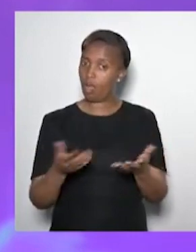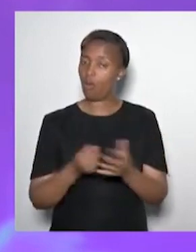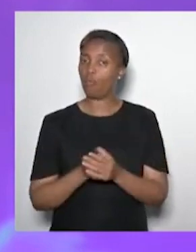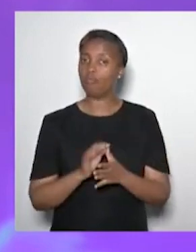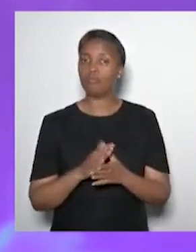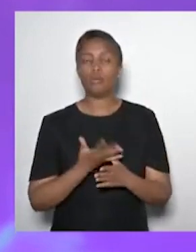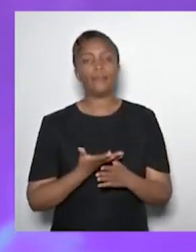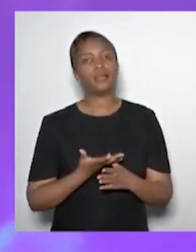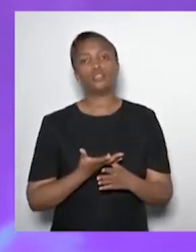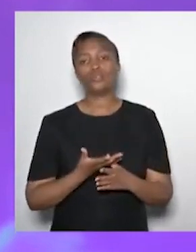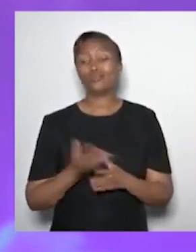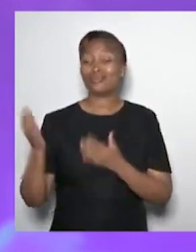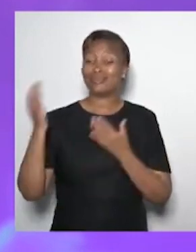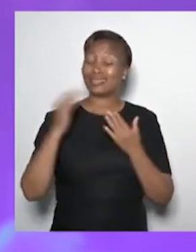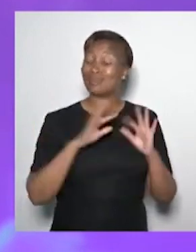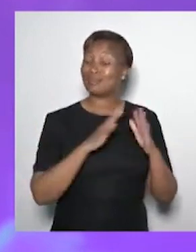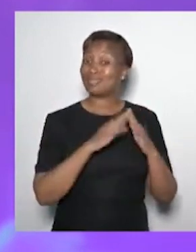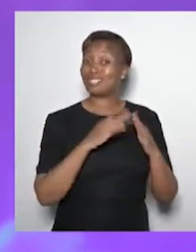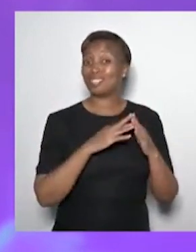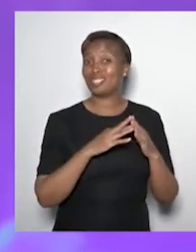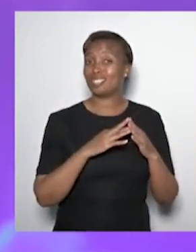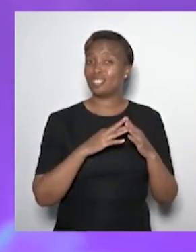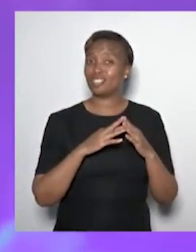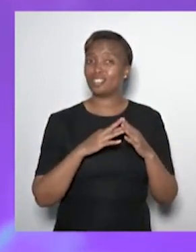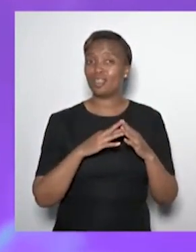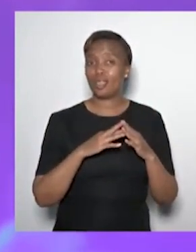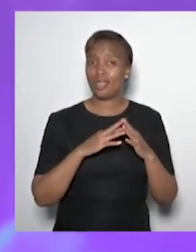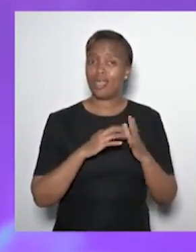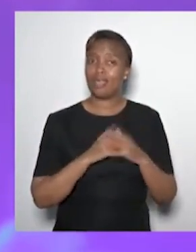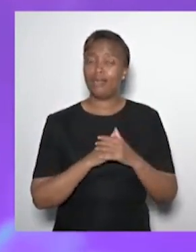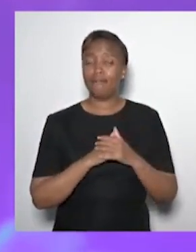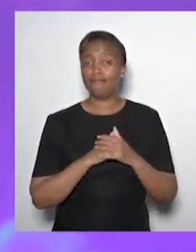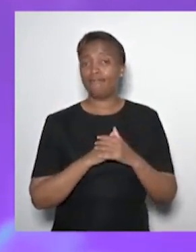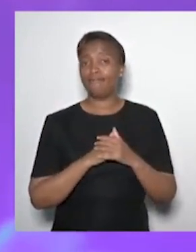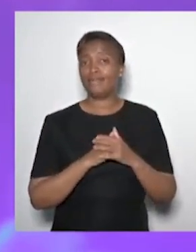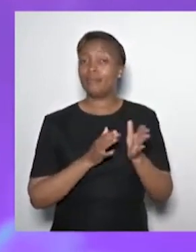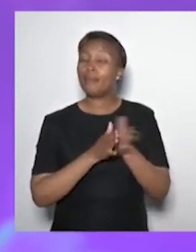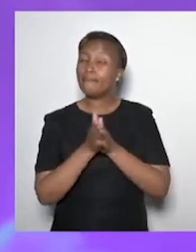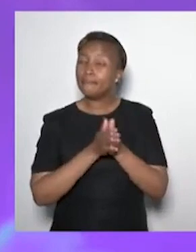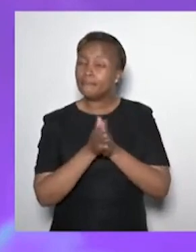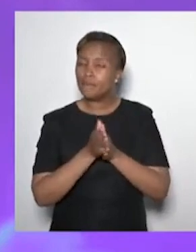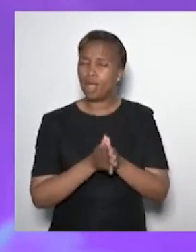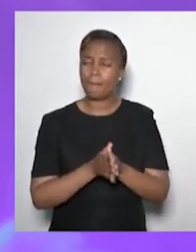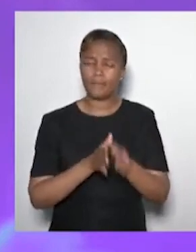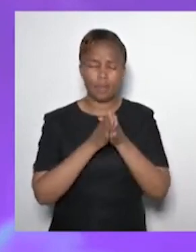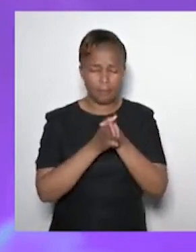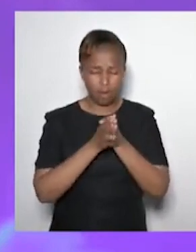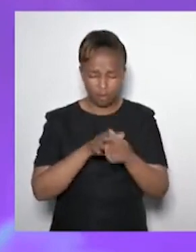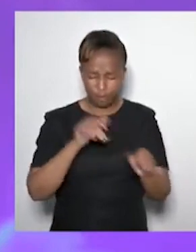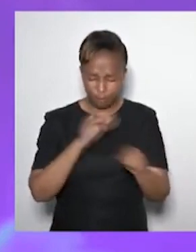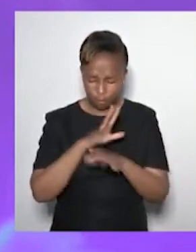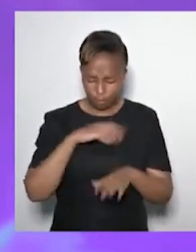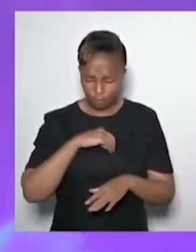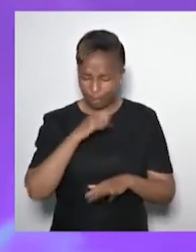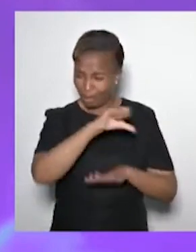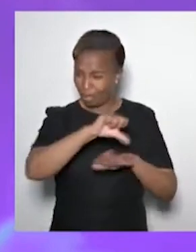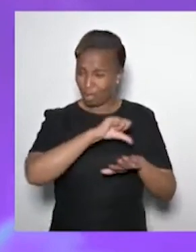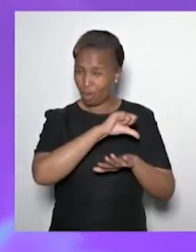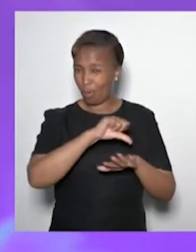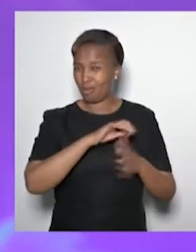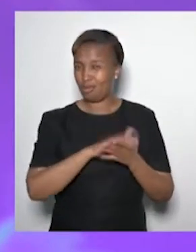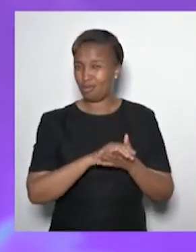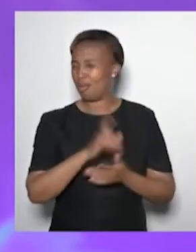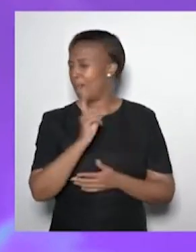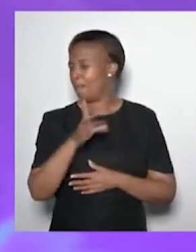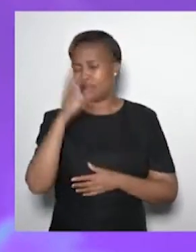Because we can come to church and be so inspired, be prayed for, be full of the anointing, but